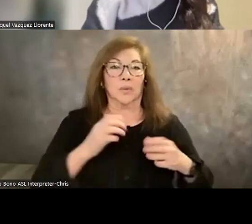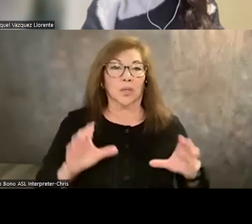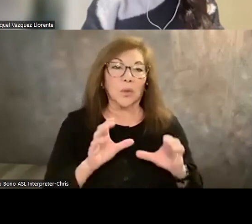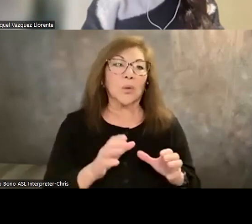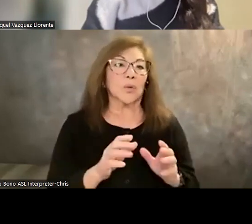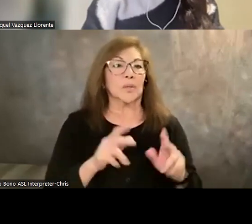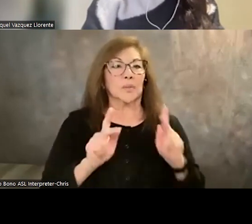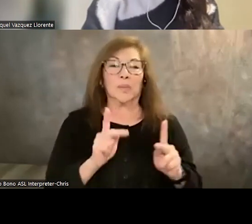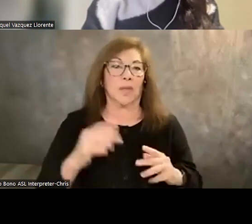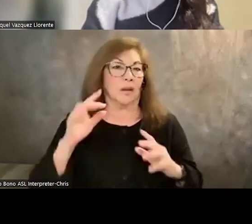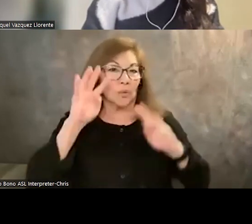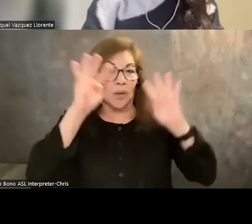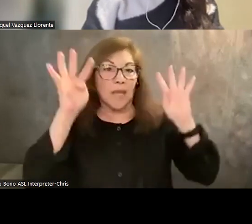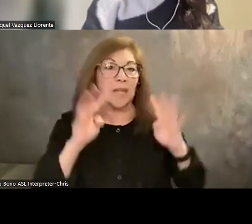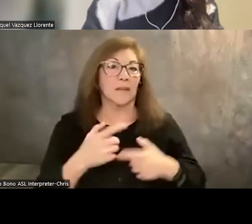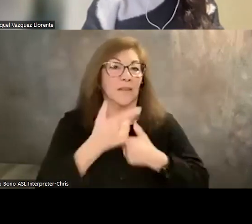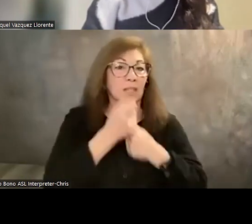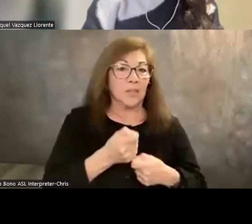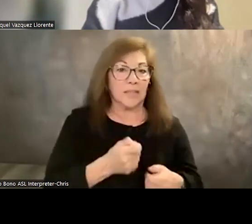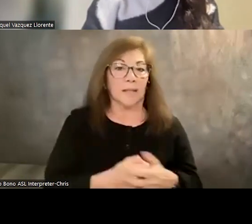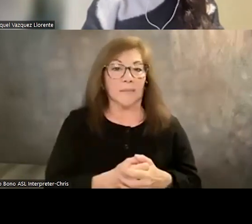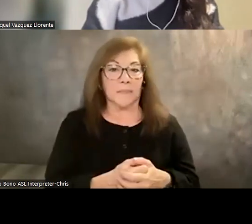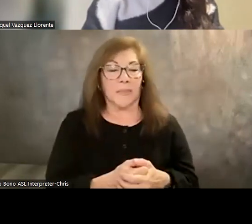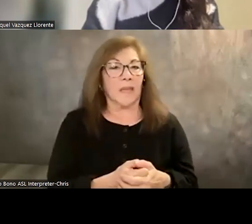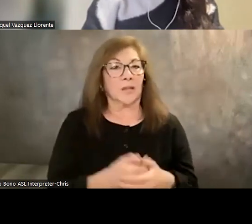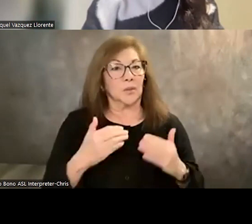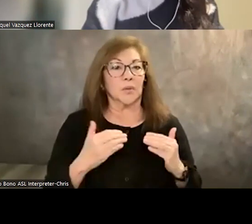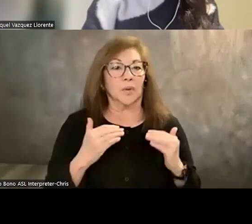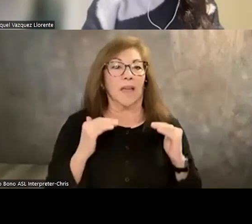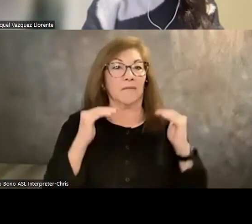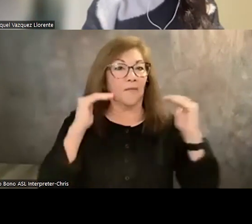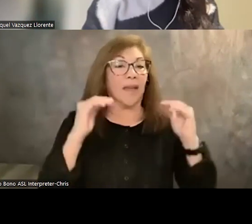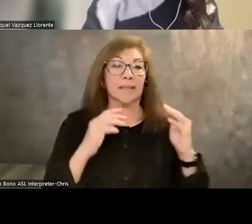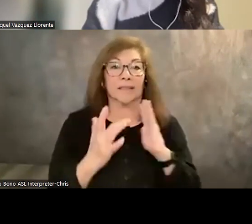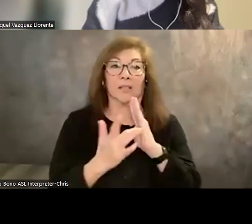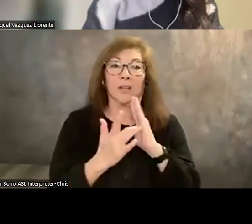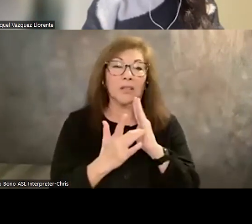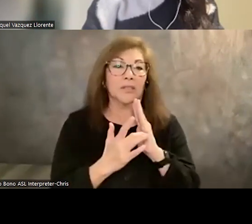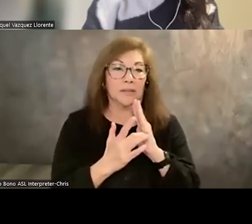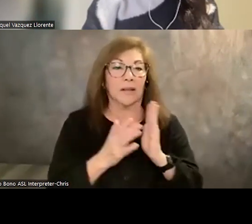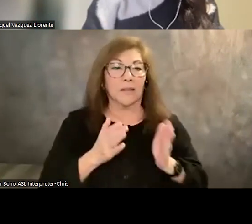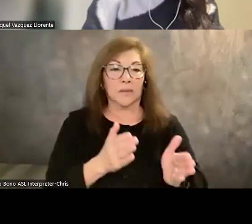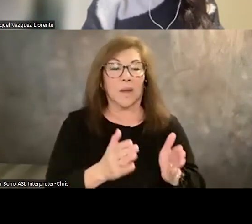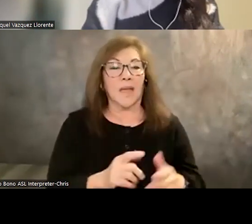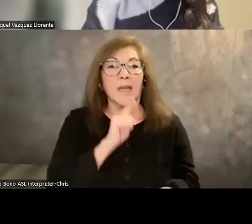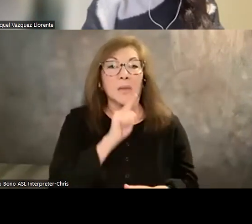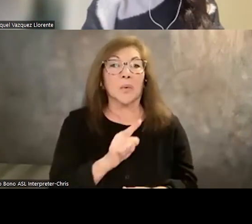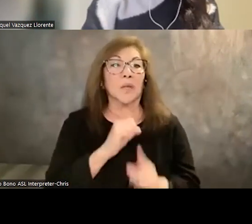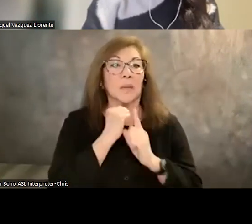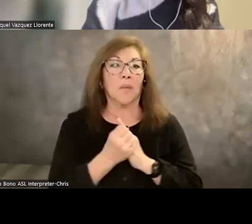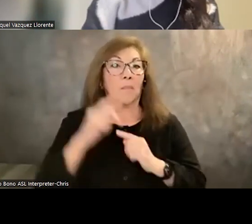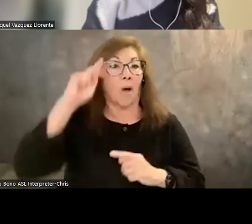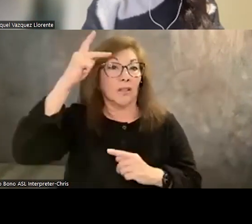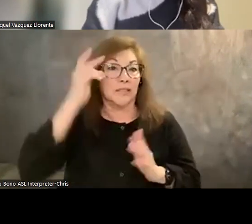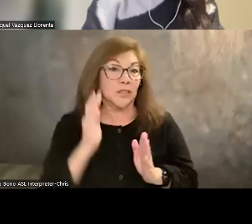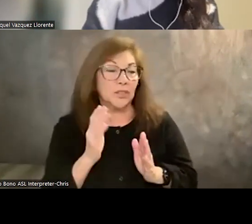and interesting, to advance technology in these ways. And in the case of a politician, you